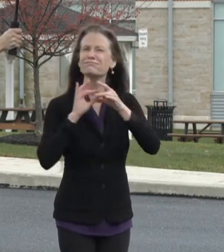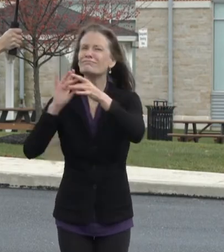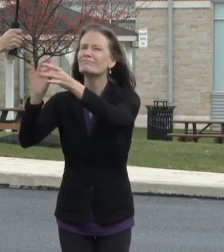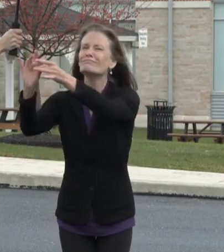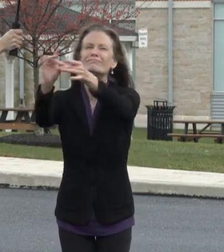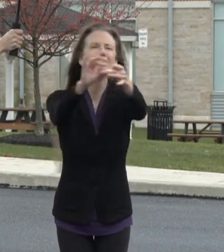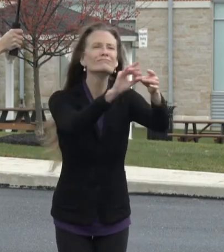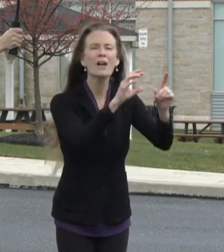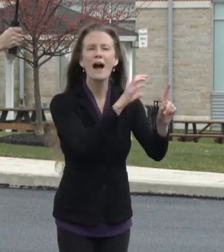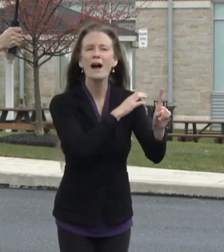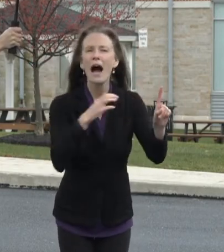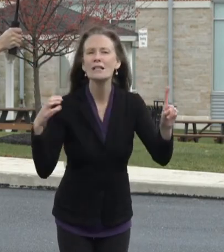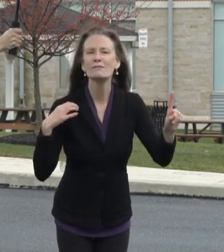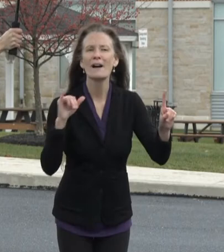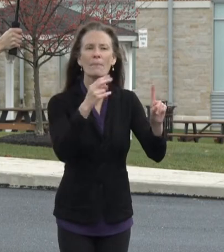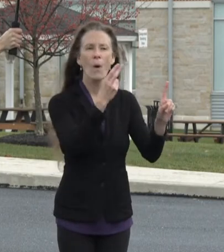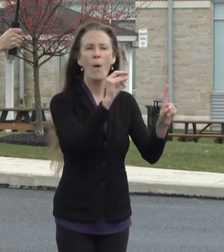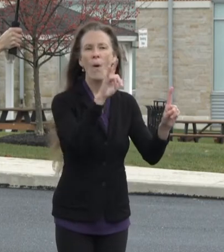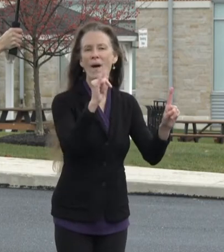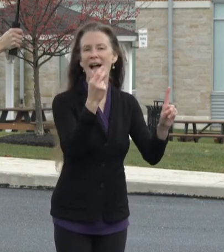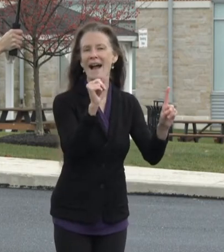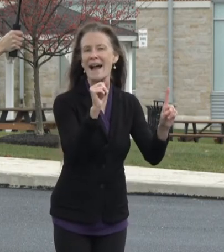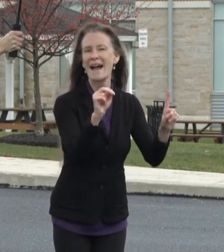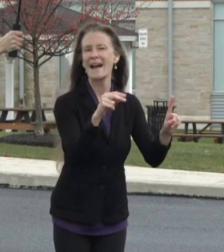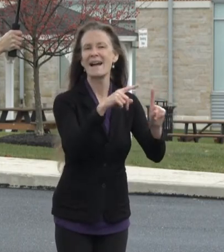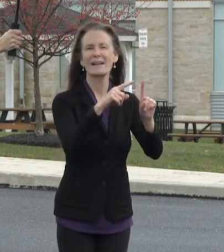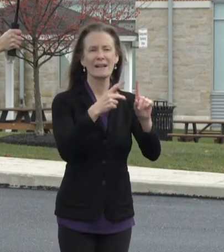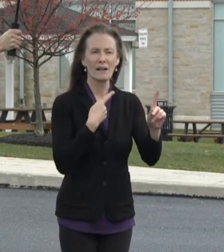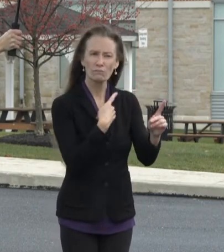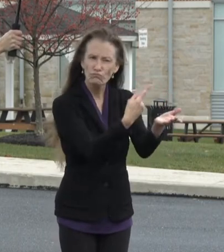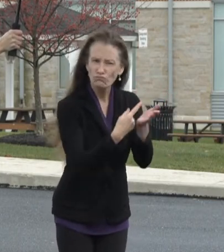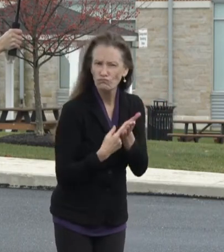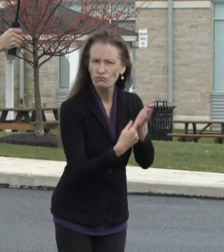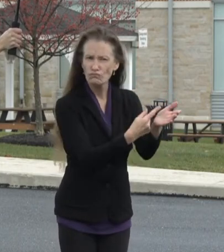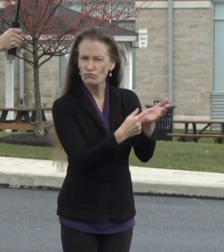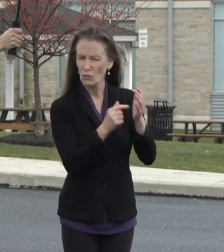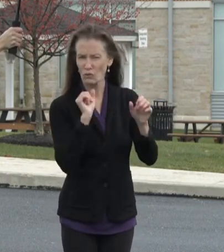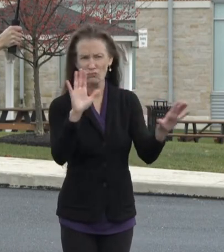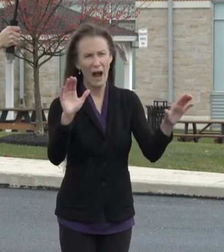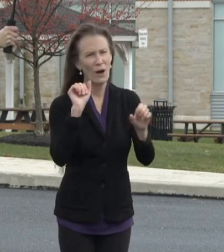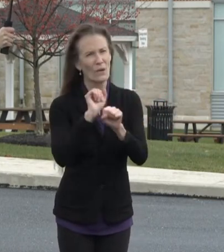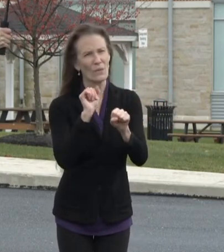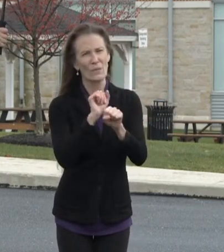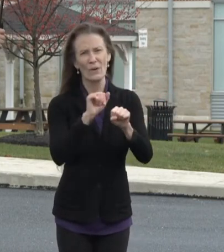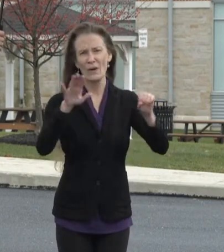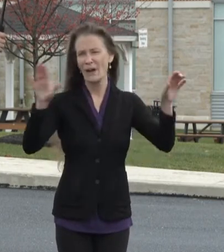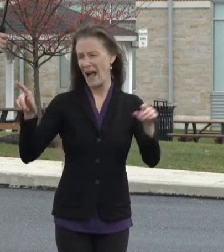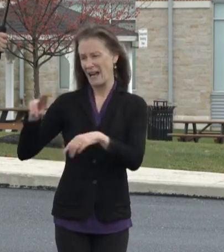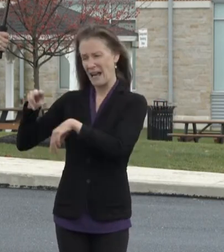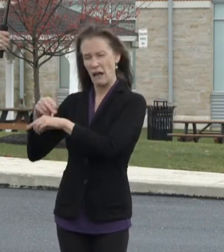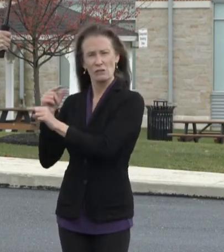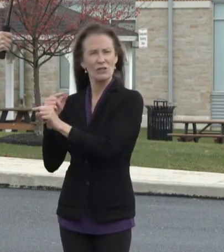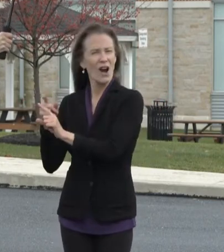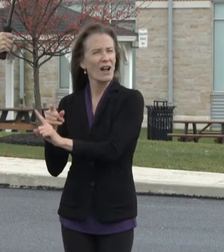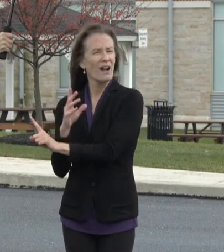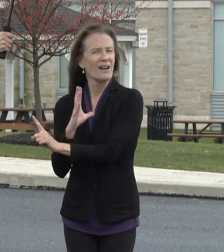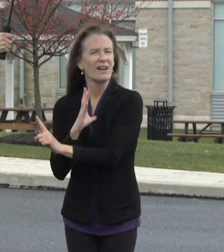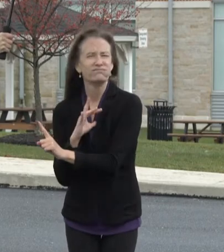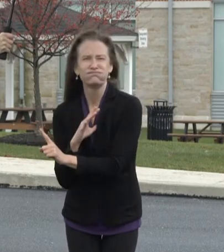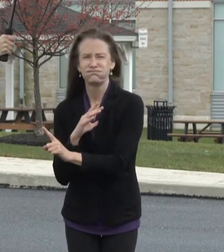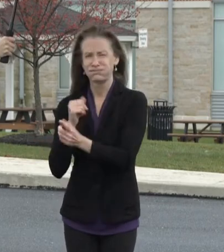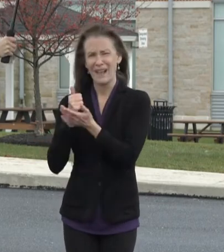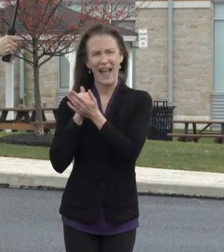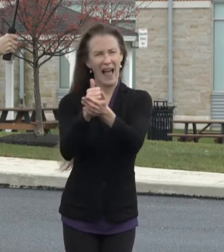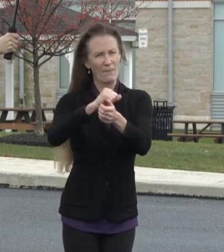Houlahan to discuss some of the great work that has been accomplished by the Pennsylvania National Guard throughout the COVID-19 pandemic. At PEMA,